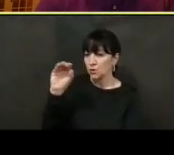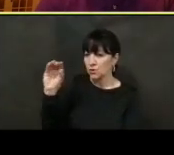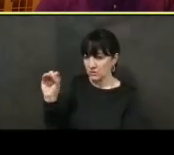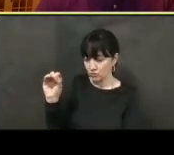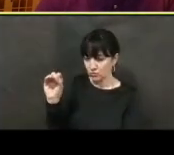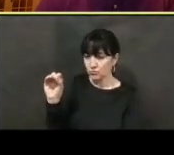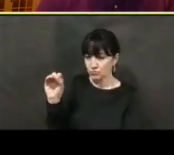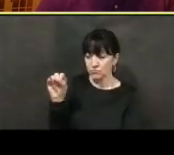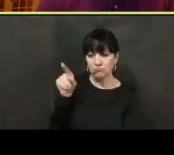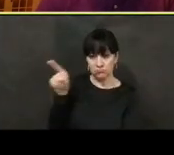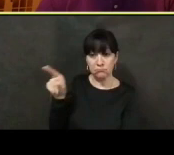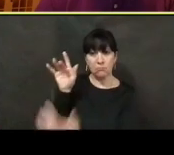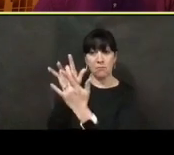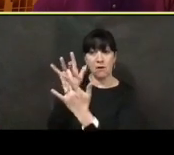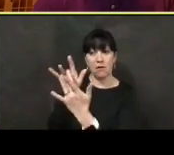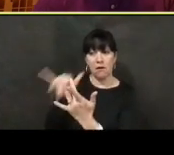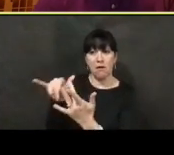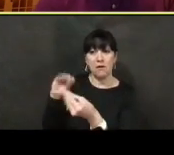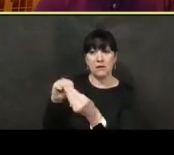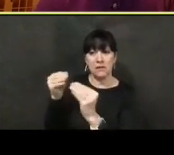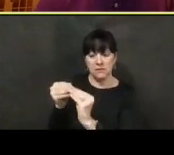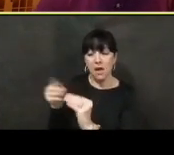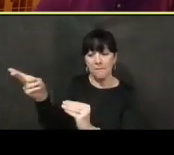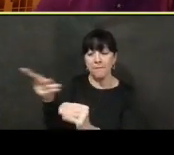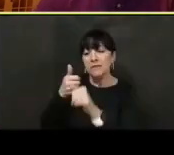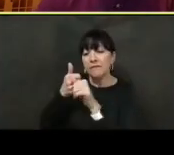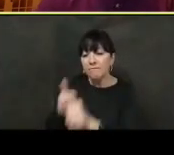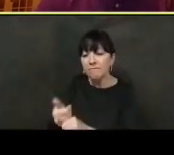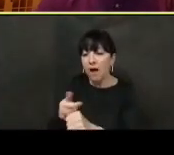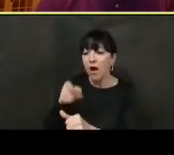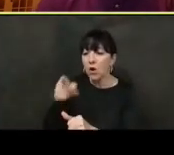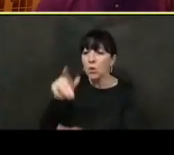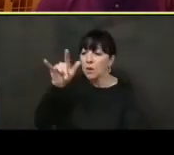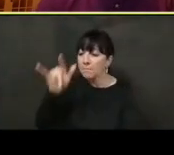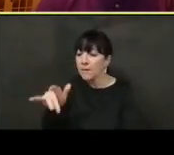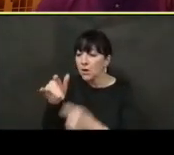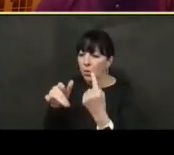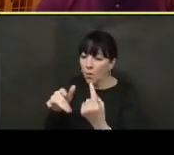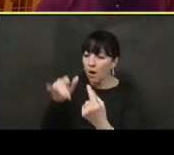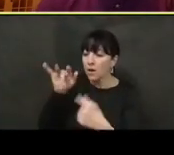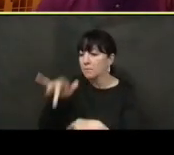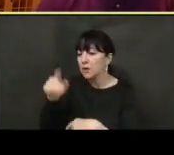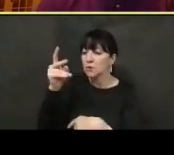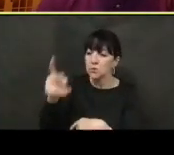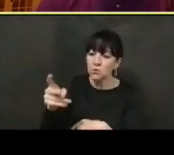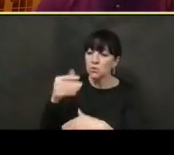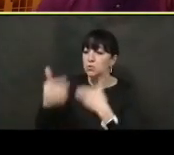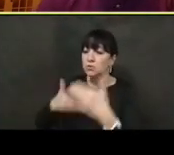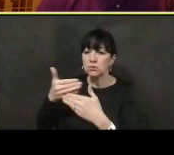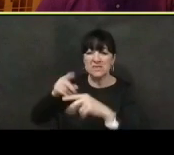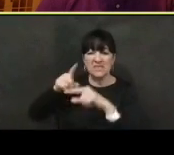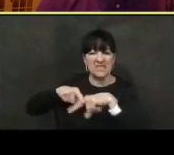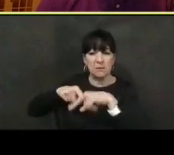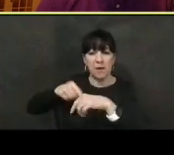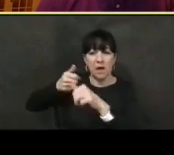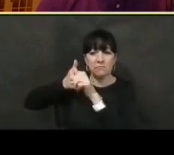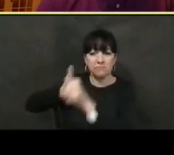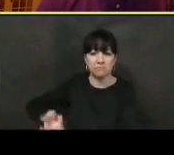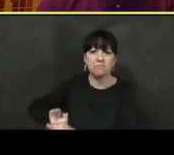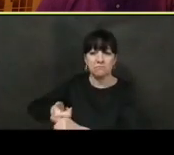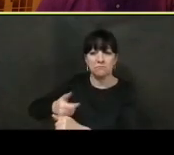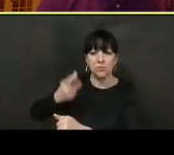You call that number, you follow the prompts, and there is a question, there's an opportunity to follow the